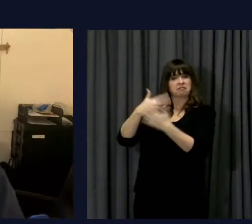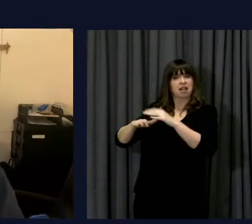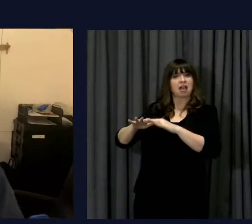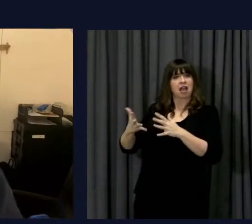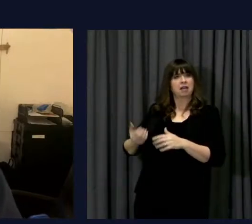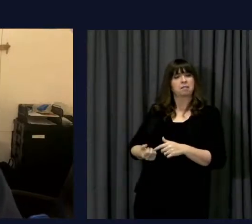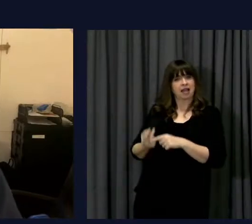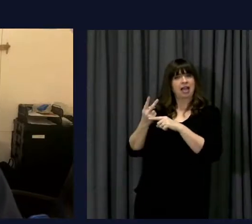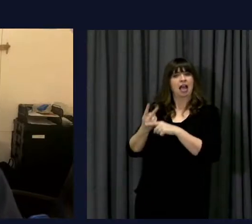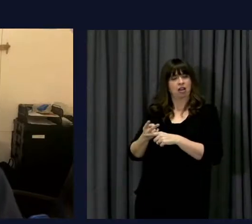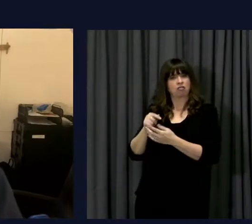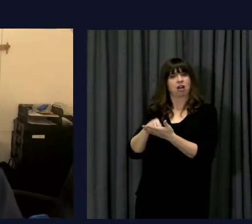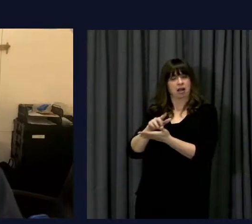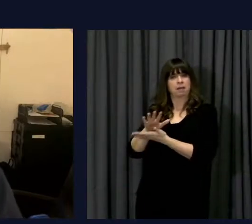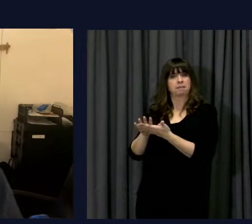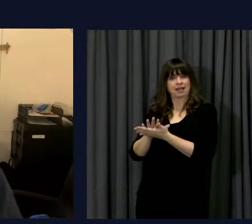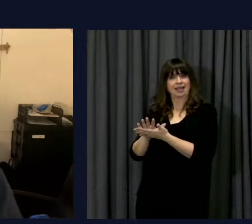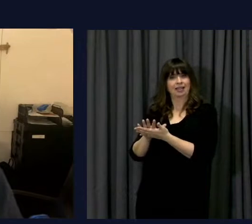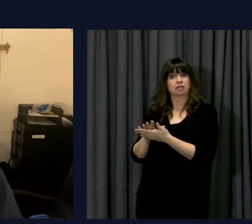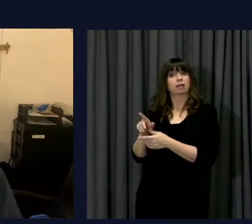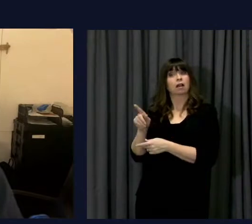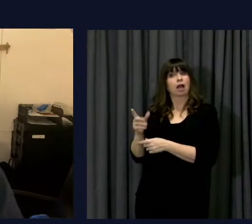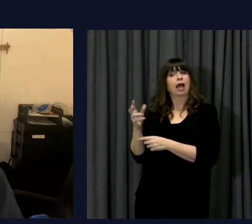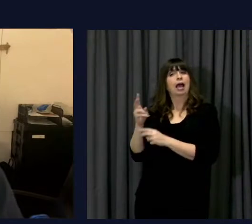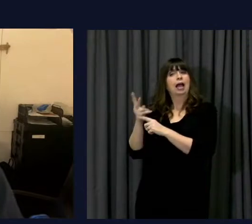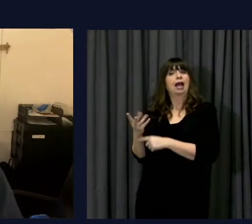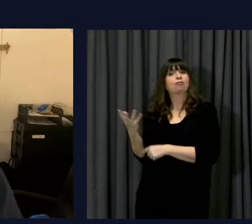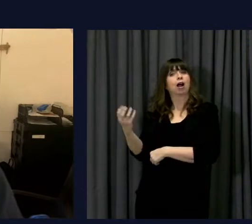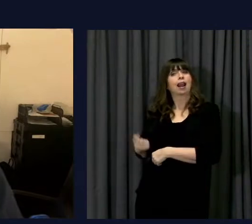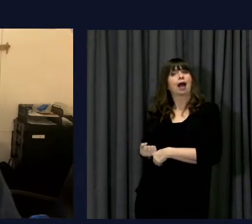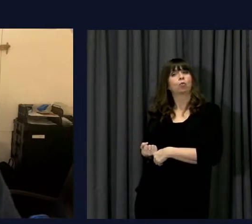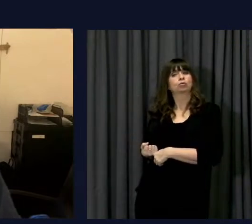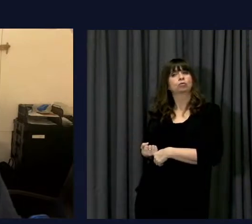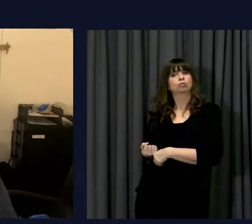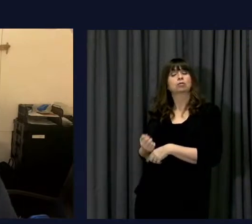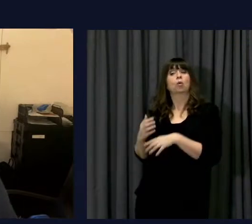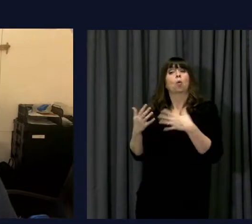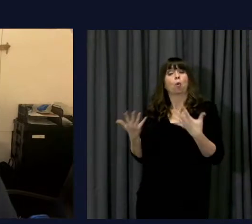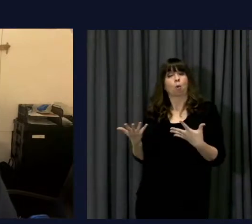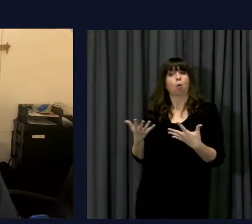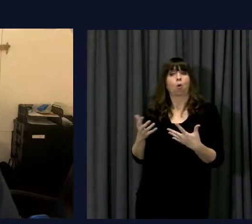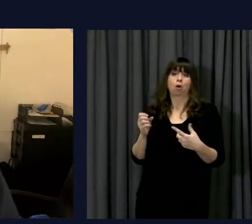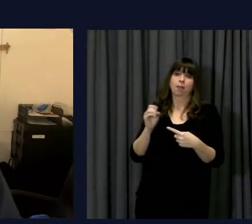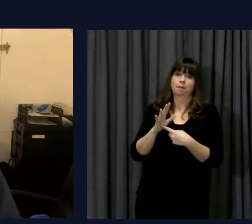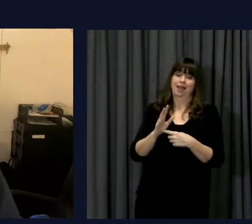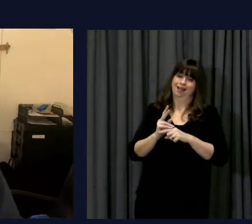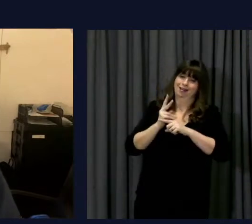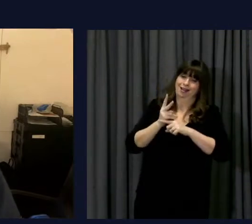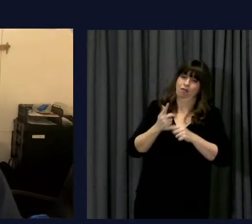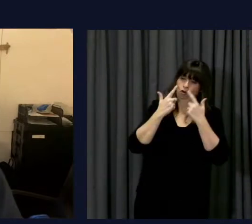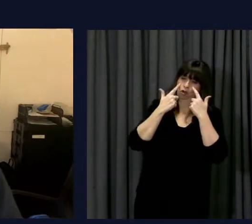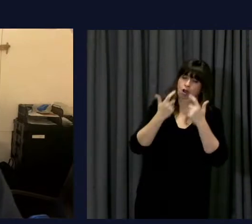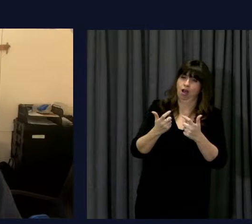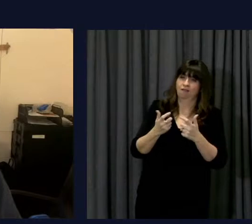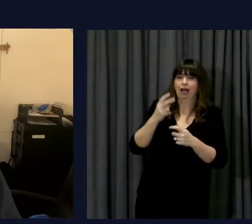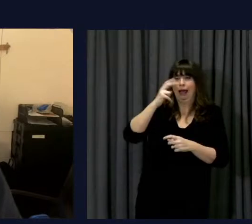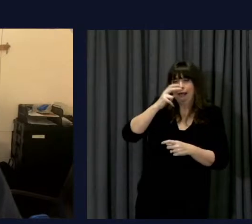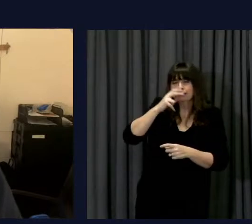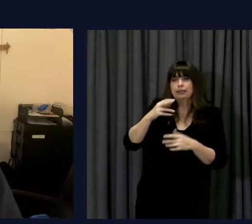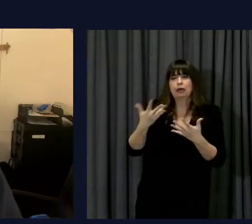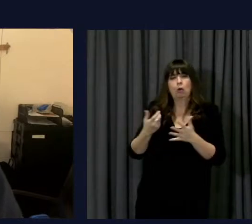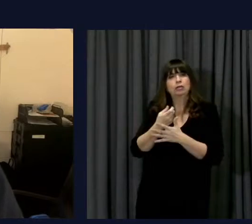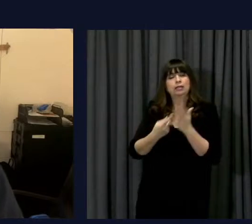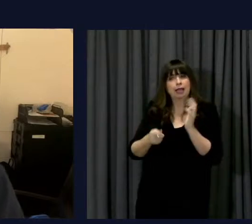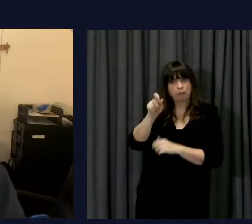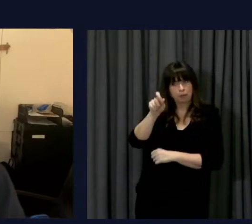says that those people who are in receipt of a carer's allowance or are the main carer of an elderly or disabled person whose welfare may be at risk